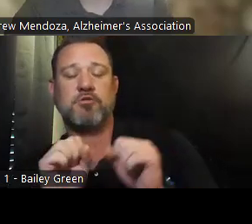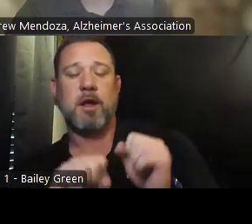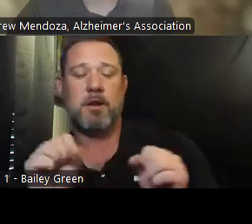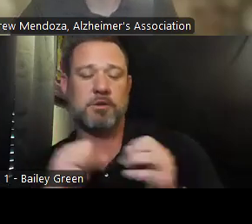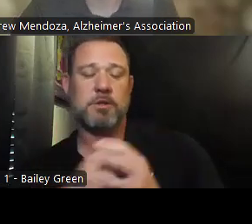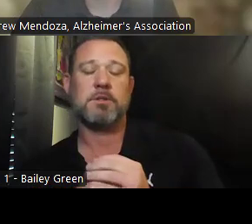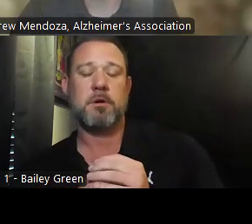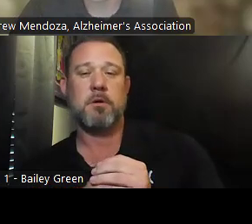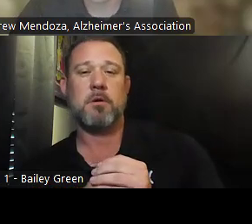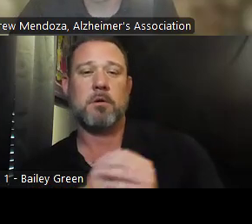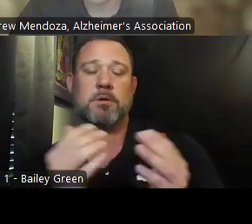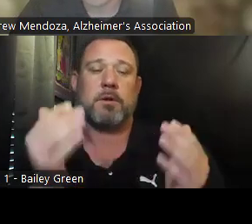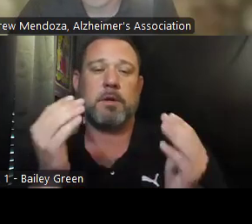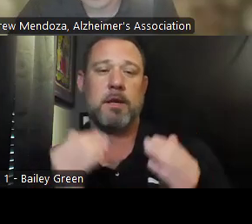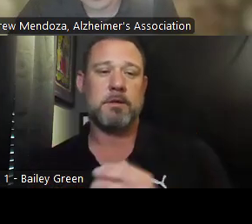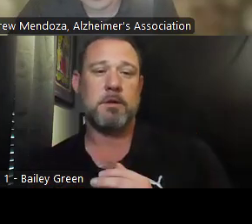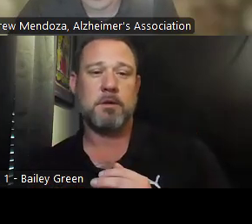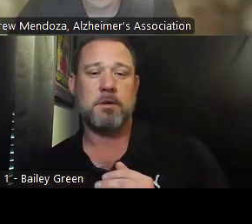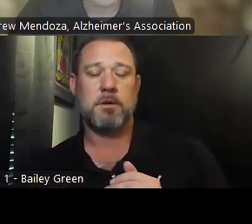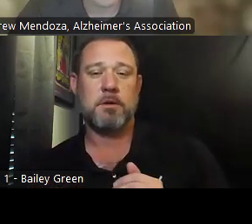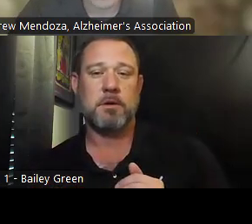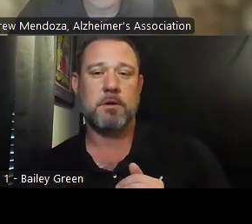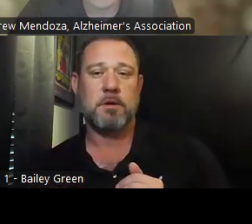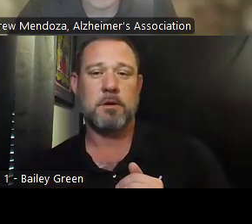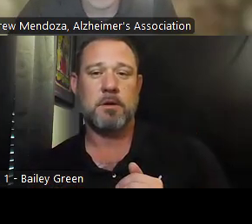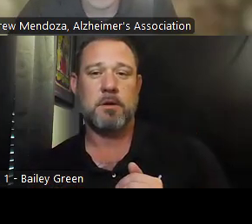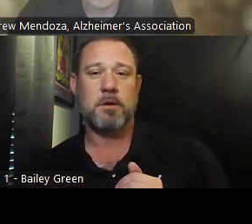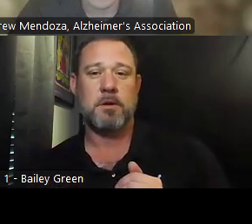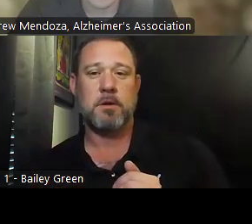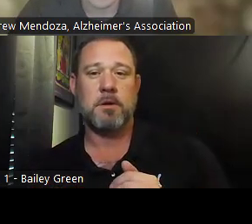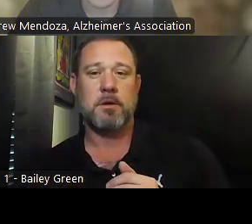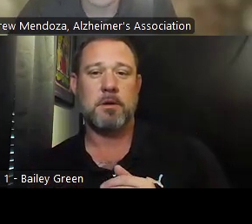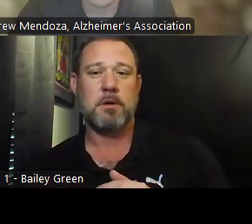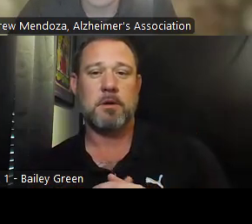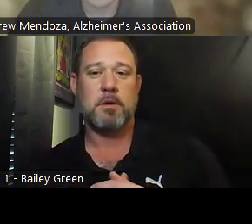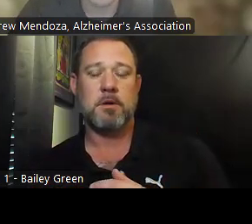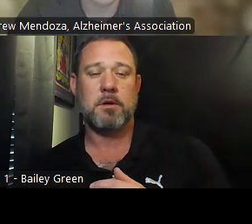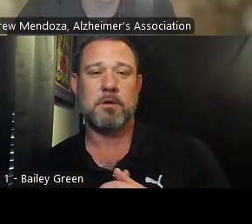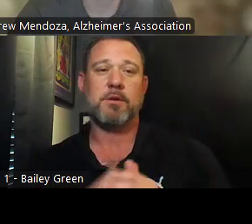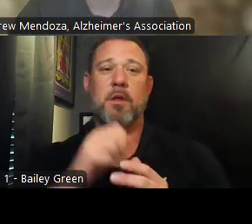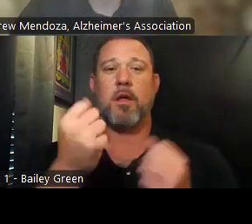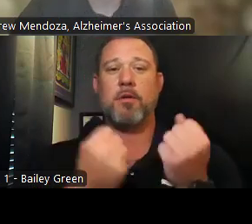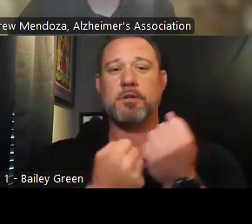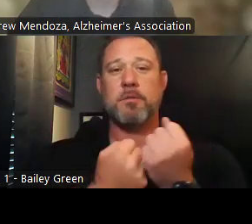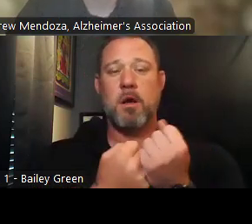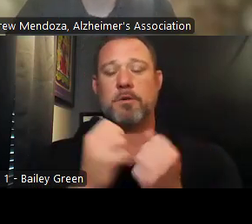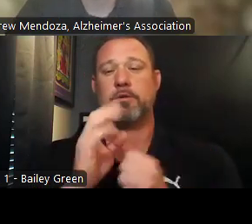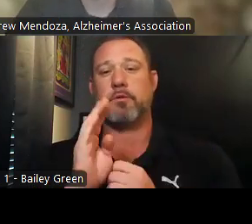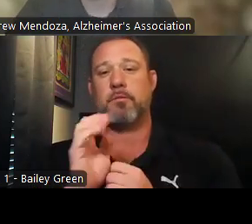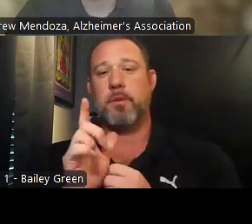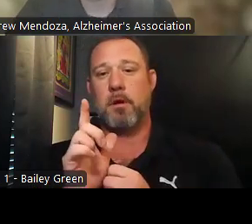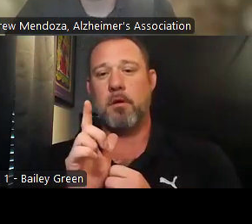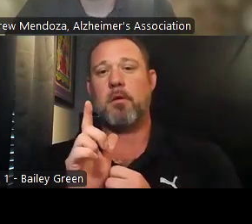We can move to the next slide. So this is our other sponsored bill by